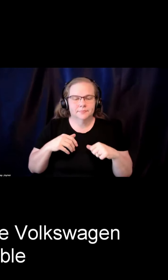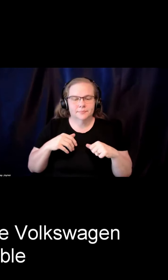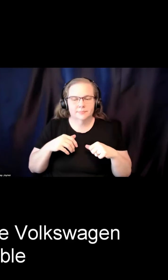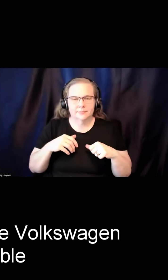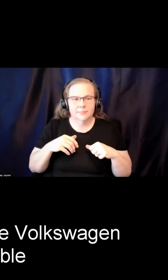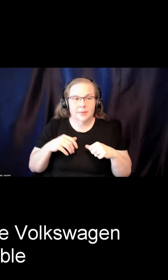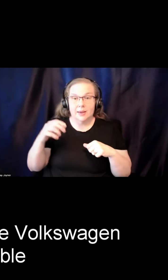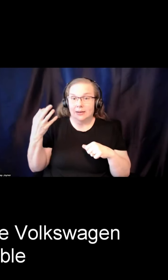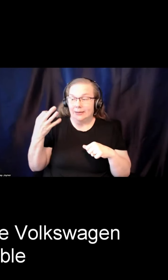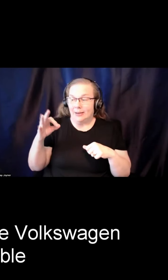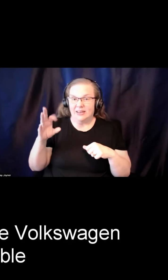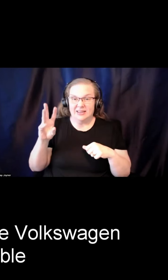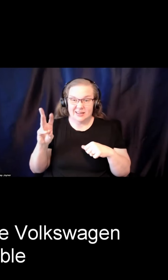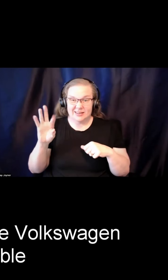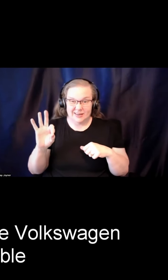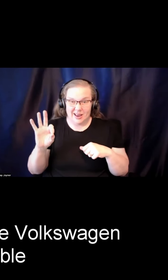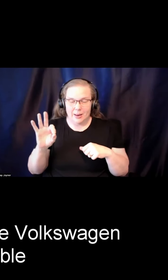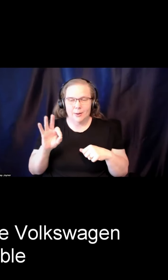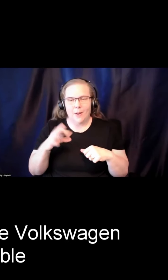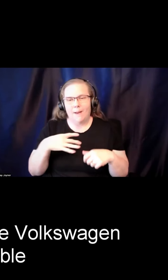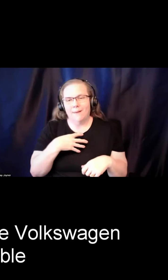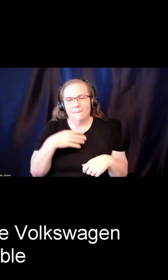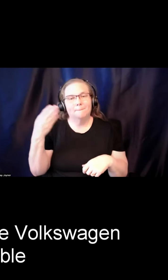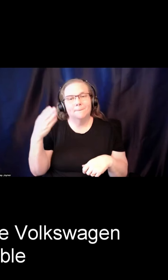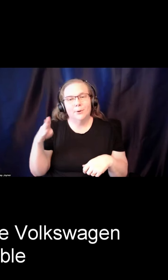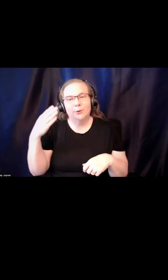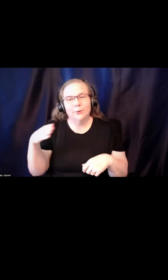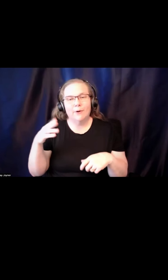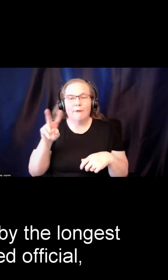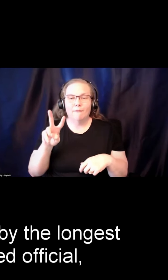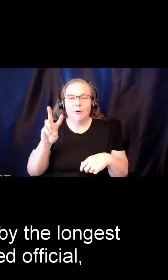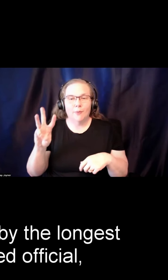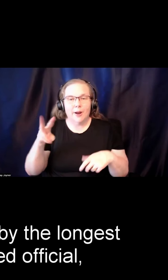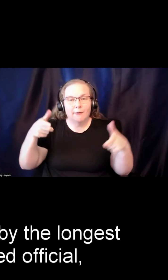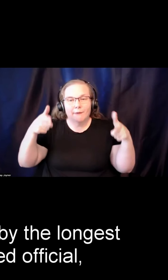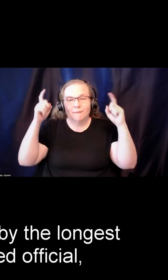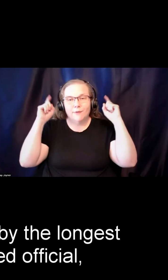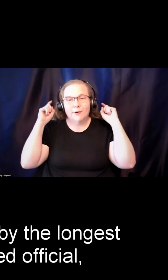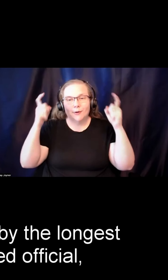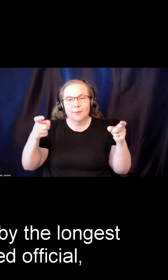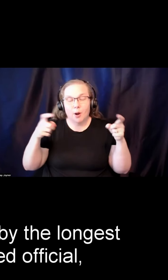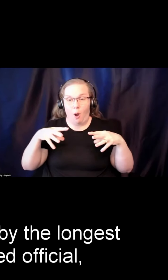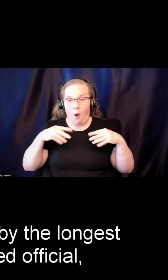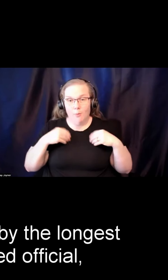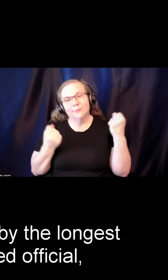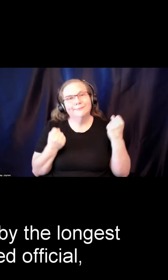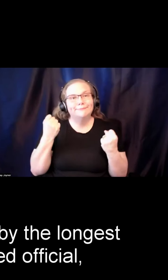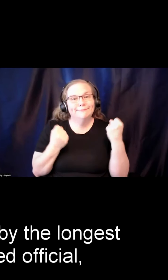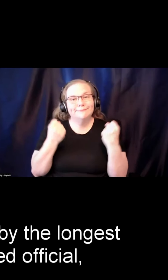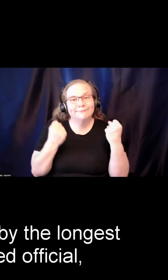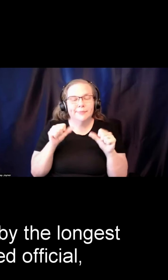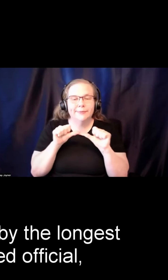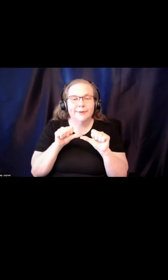a 1969 powder blue Volkswagen convertible, owned and driven by the